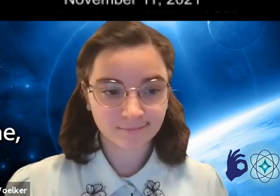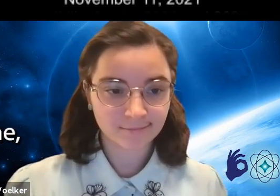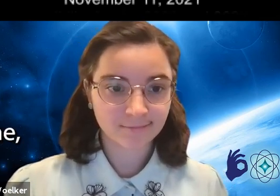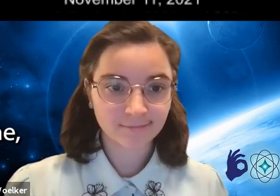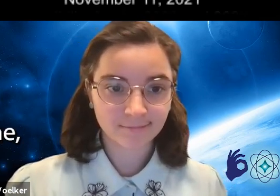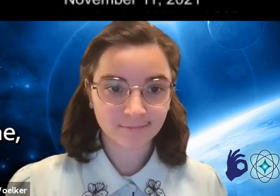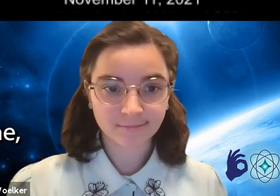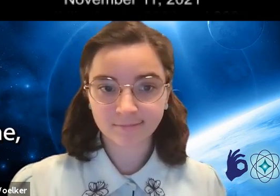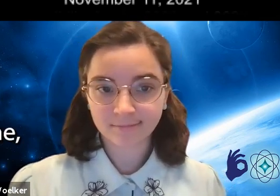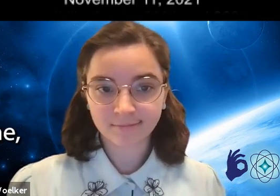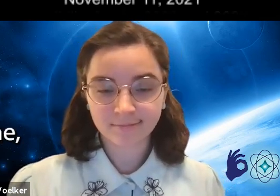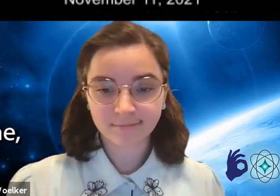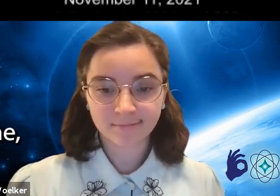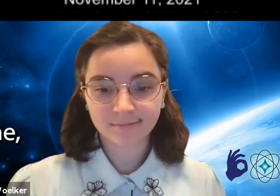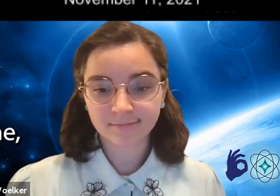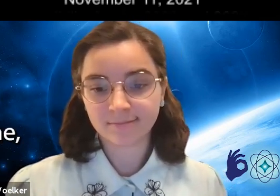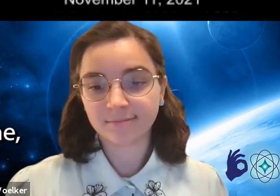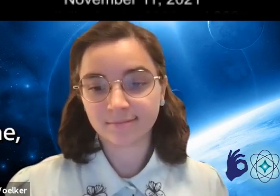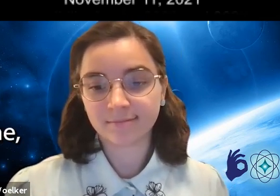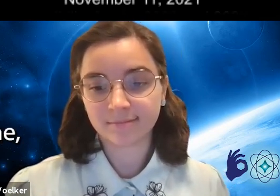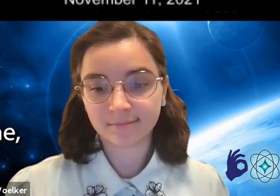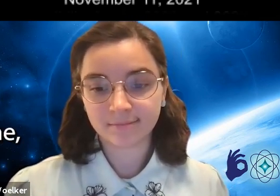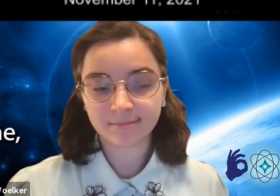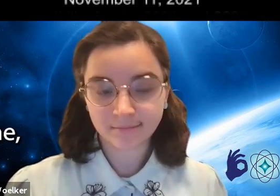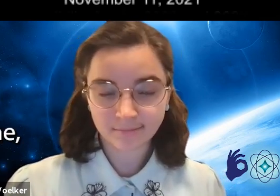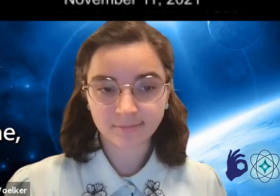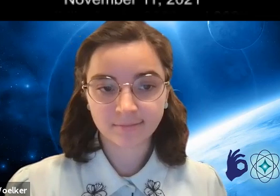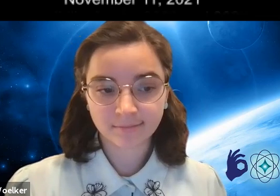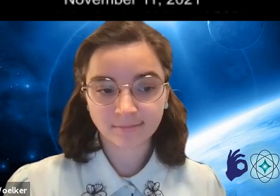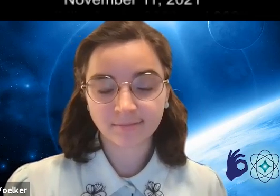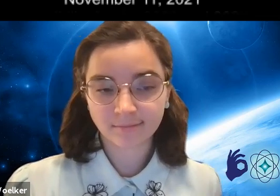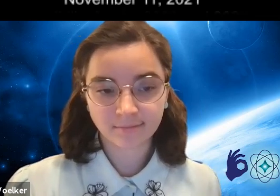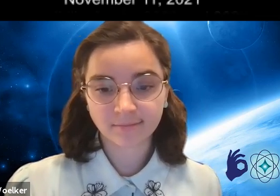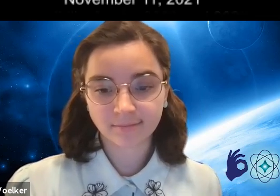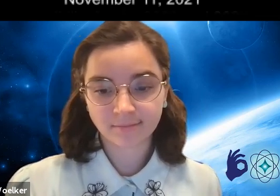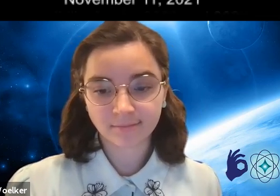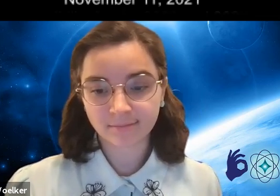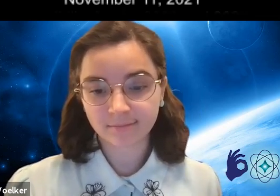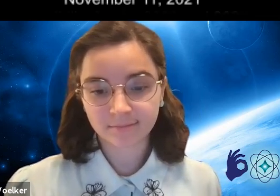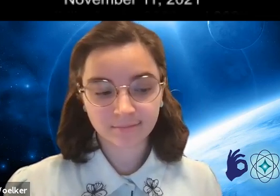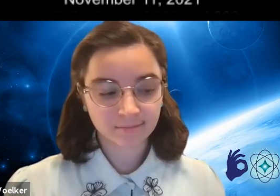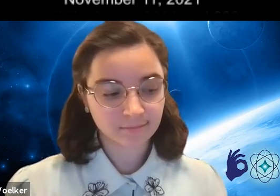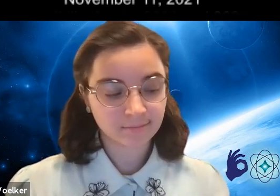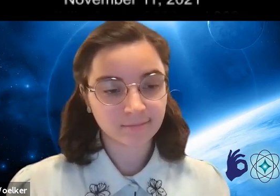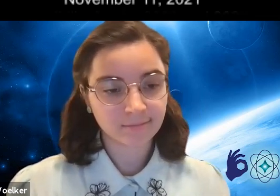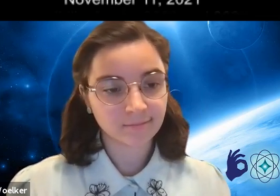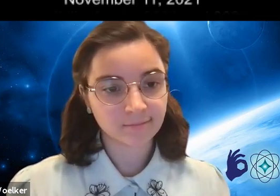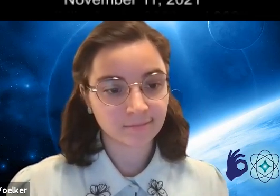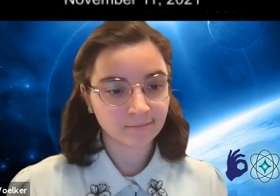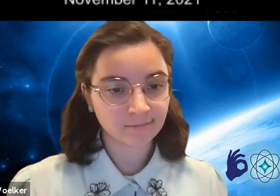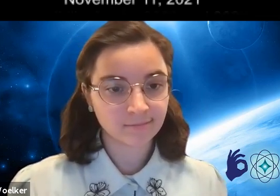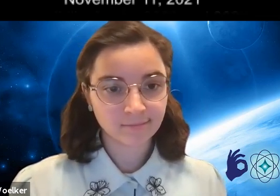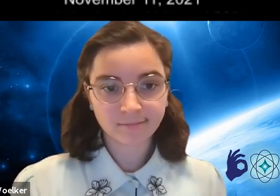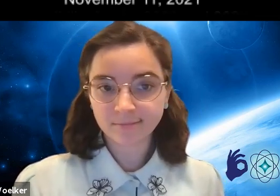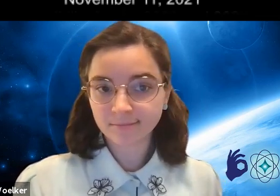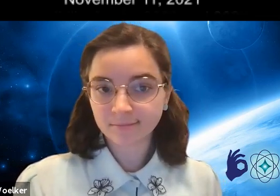expensive, and the more delicate you make the cane, the less useful it is. I'm not opposed to other